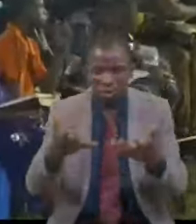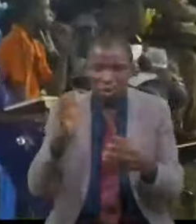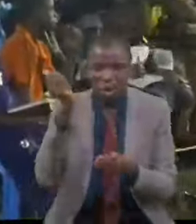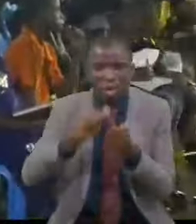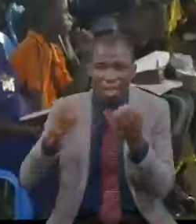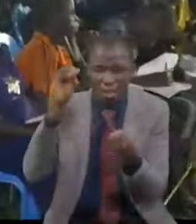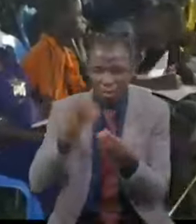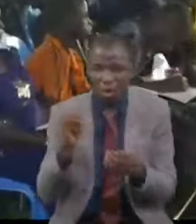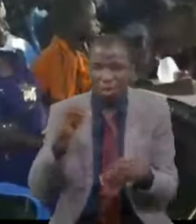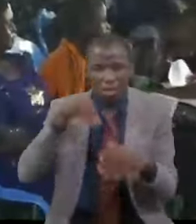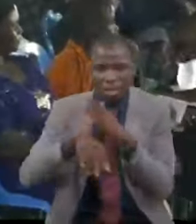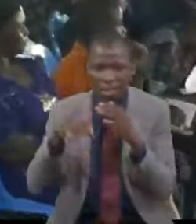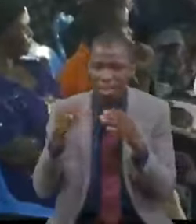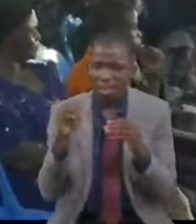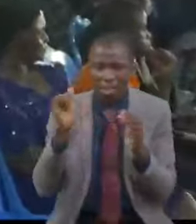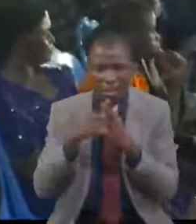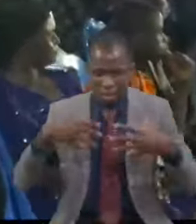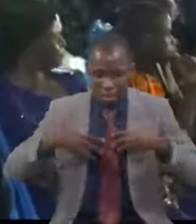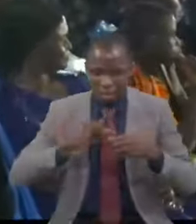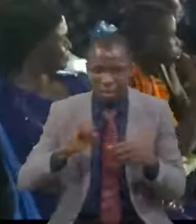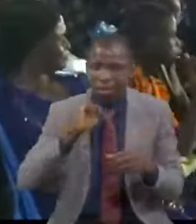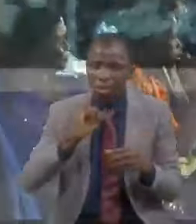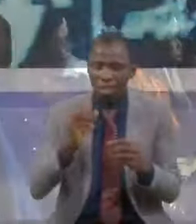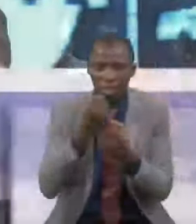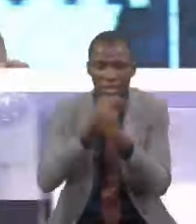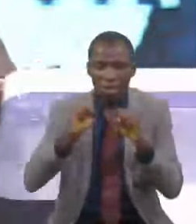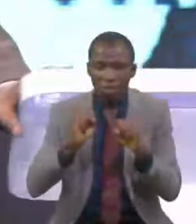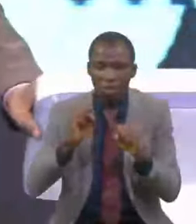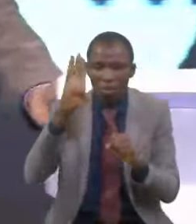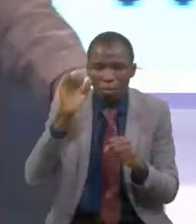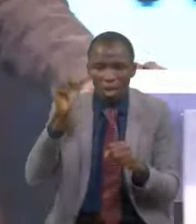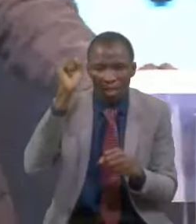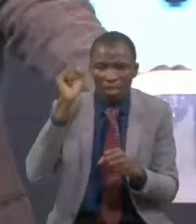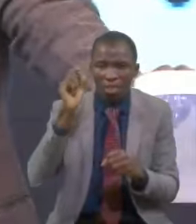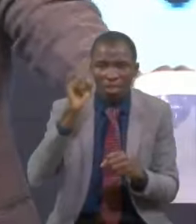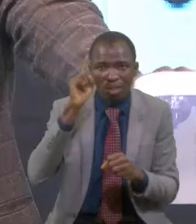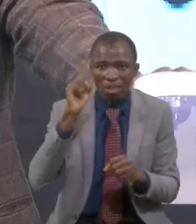the salvation by stripes, I was healed,